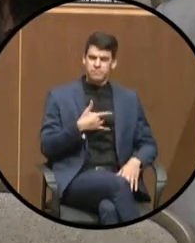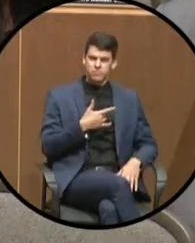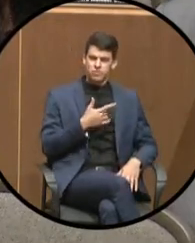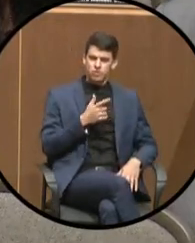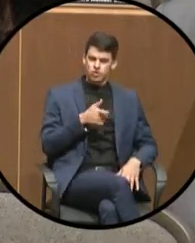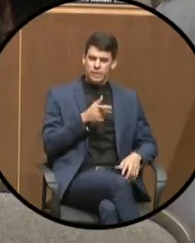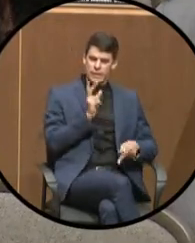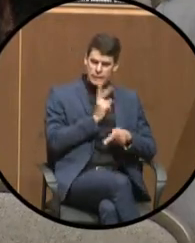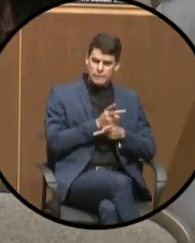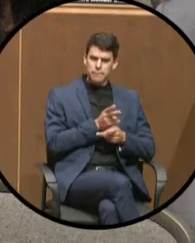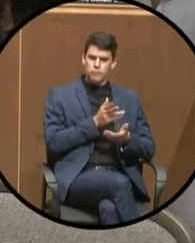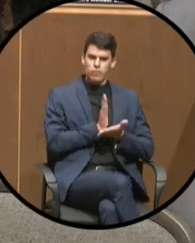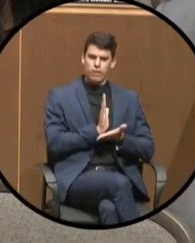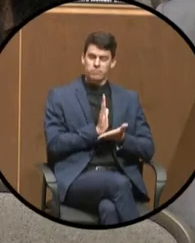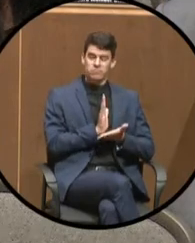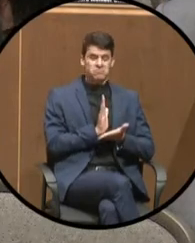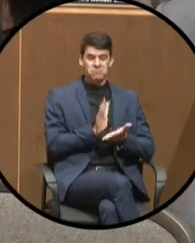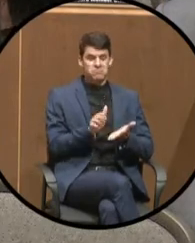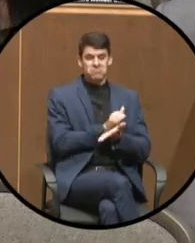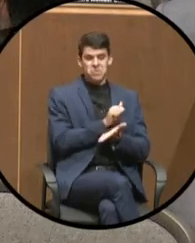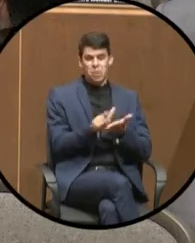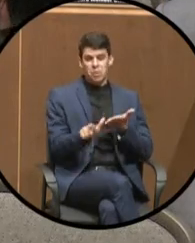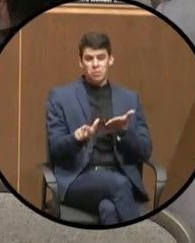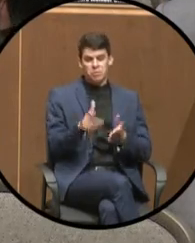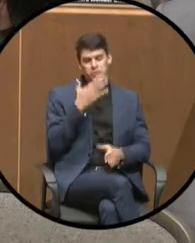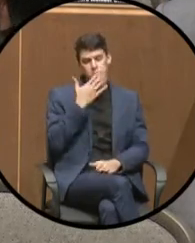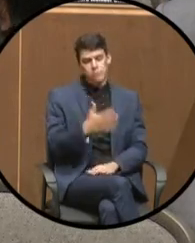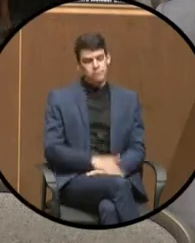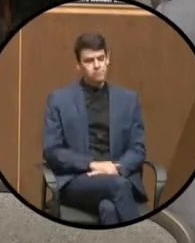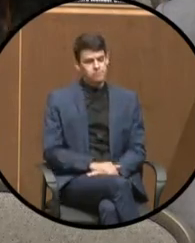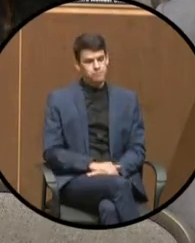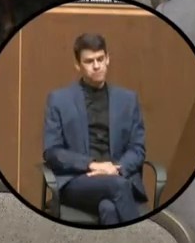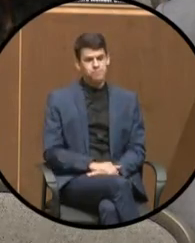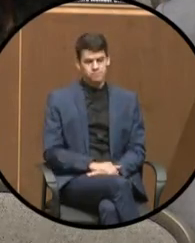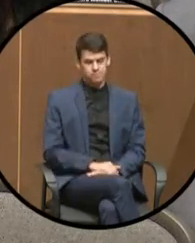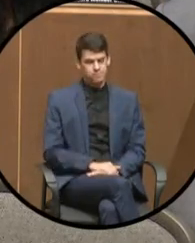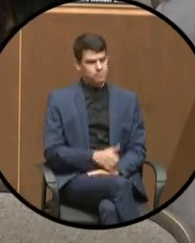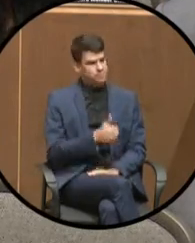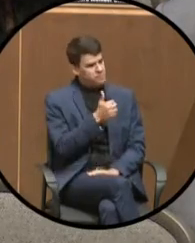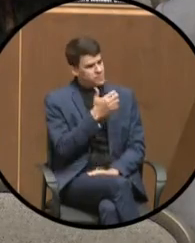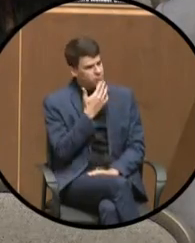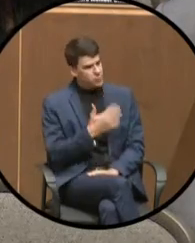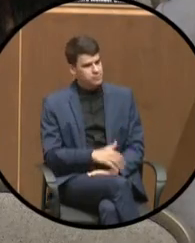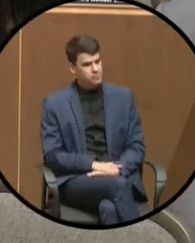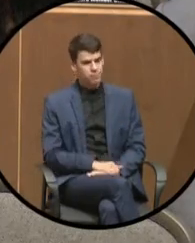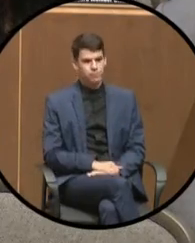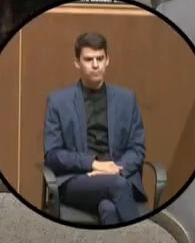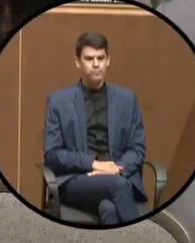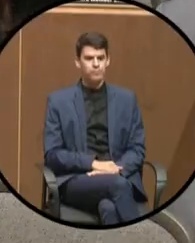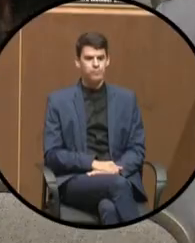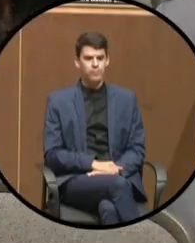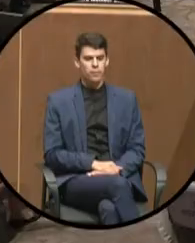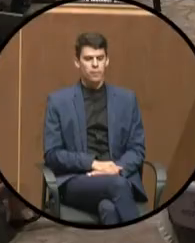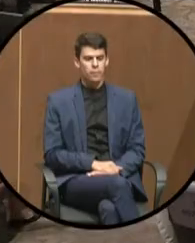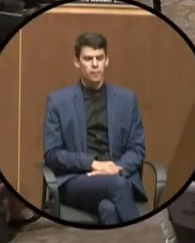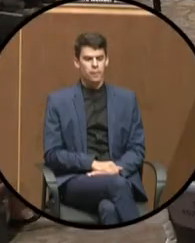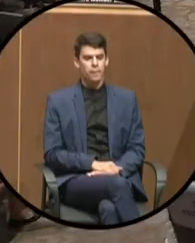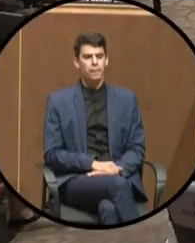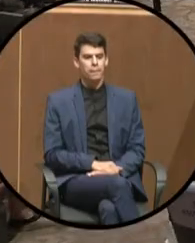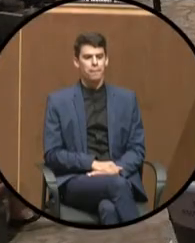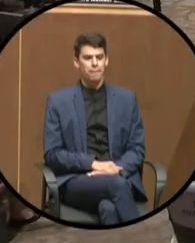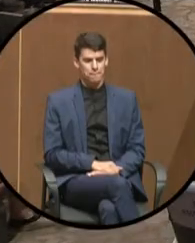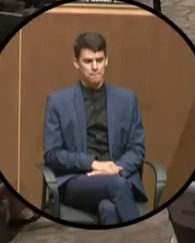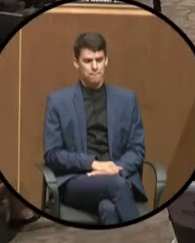that right. That is all I have to say. Thank you all. Thank you. All right, one more try for